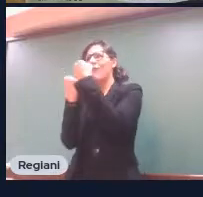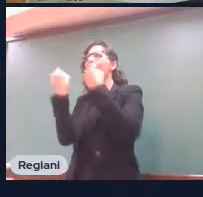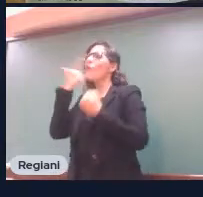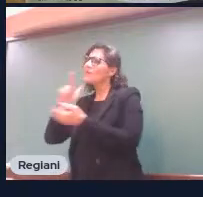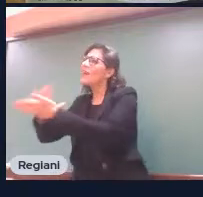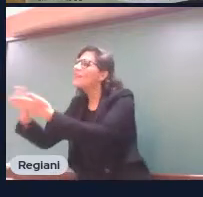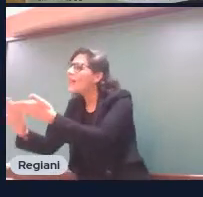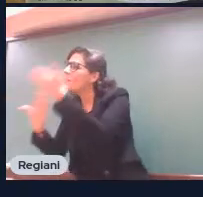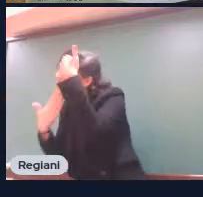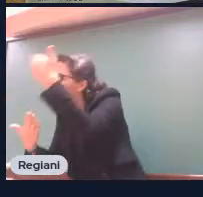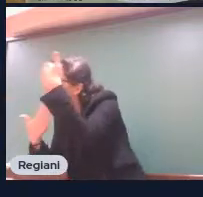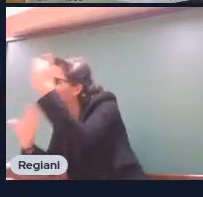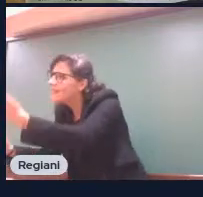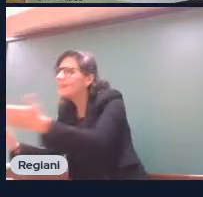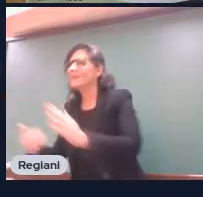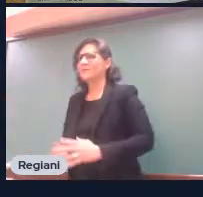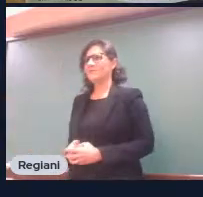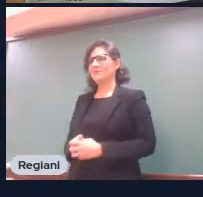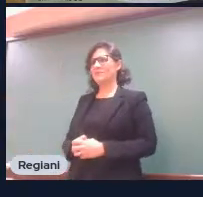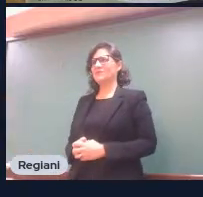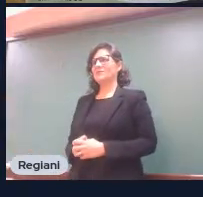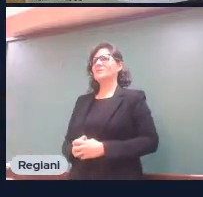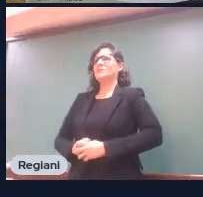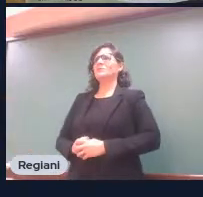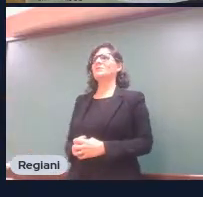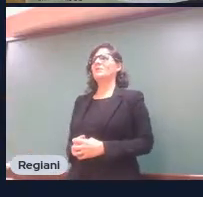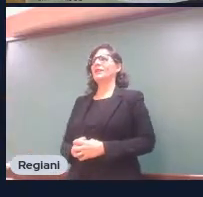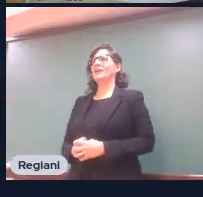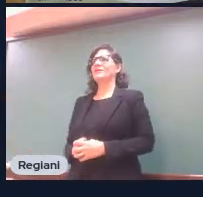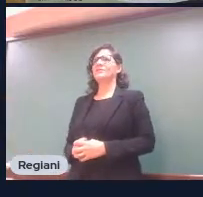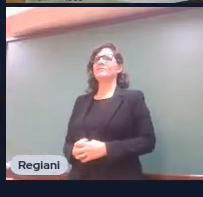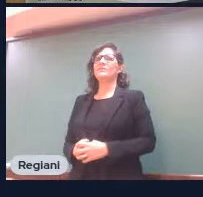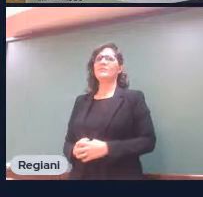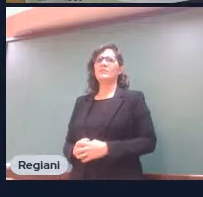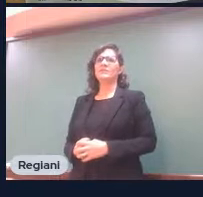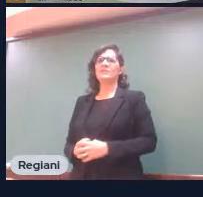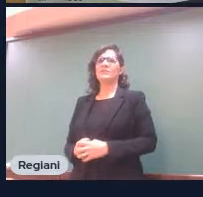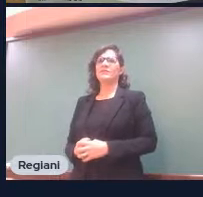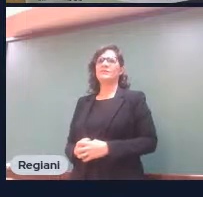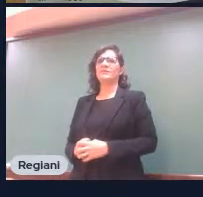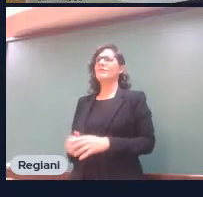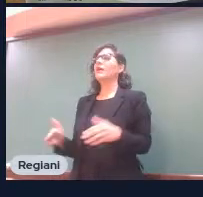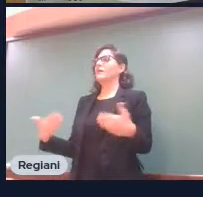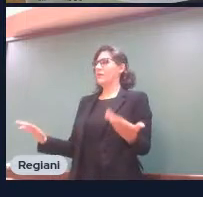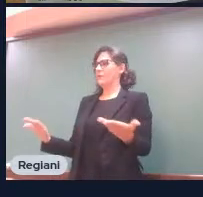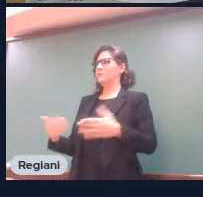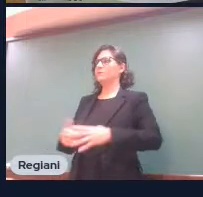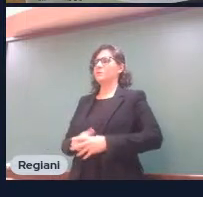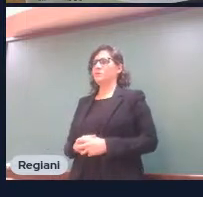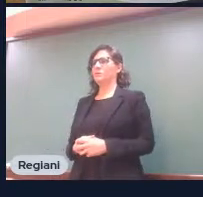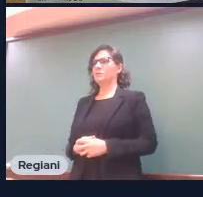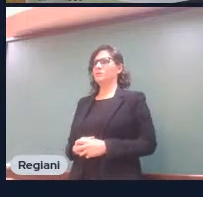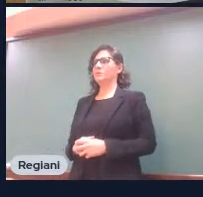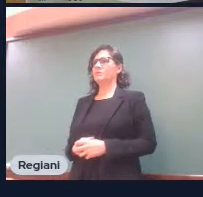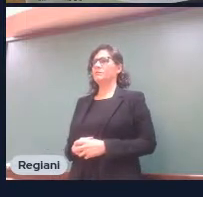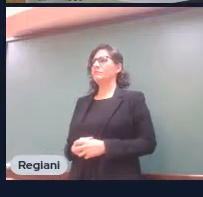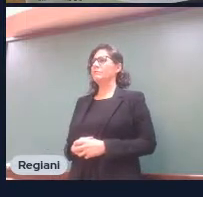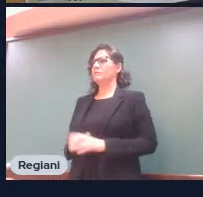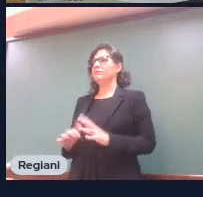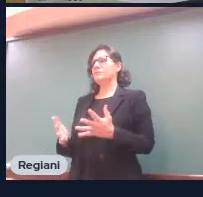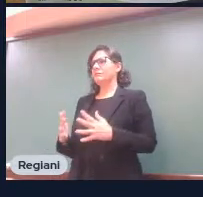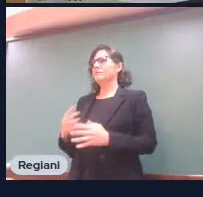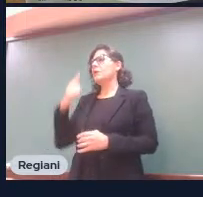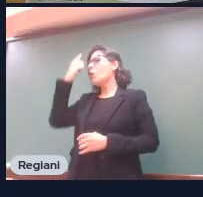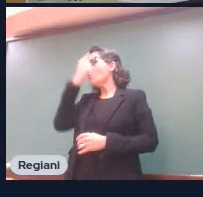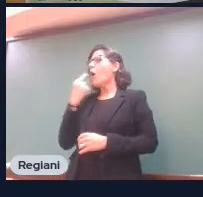Thank you, thank you. Oh, things keep moving. So, here we go. It'll be an hour at a